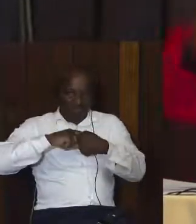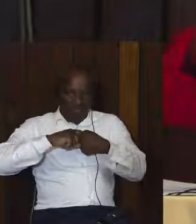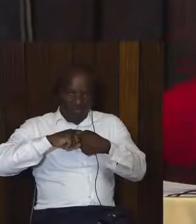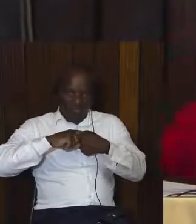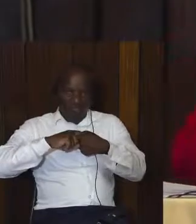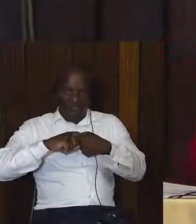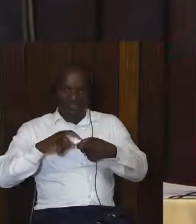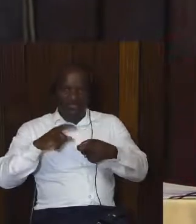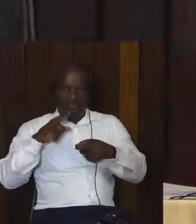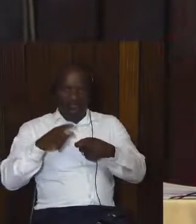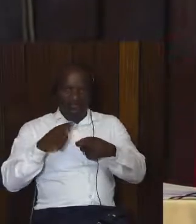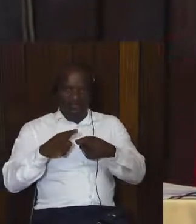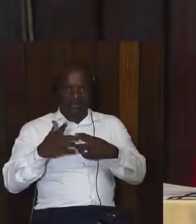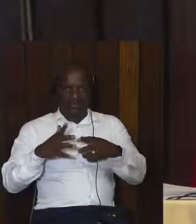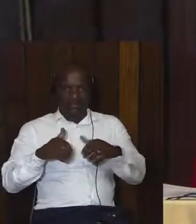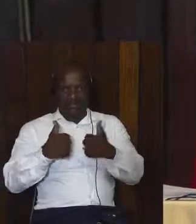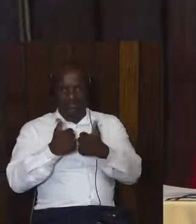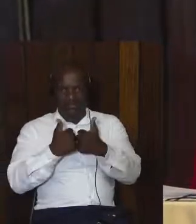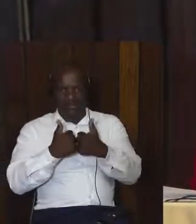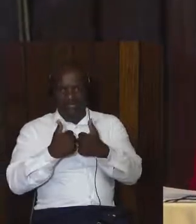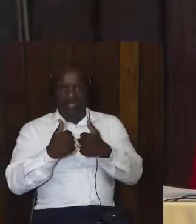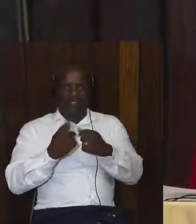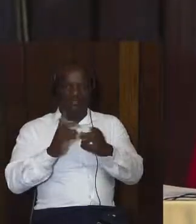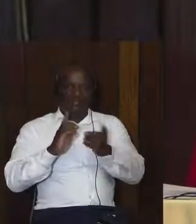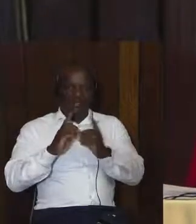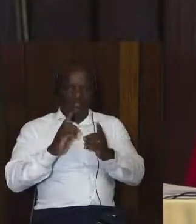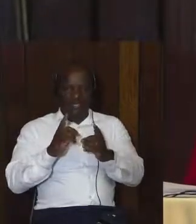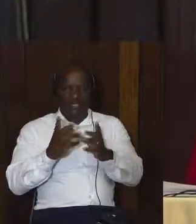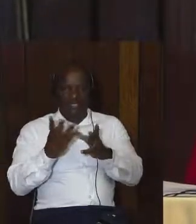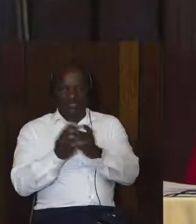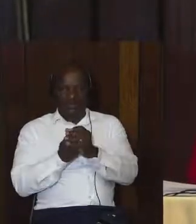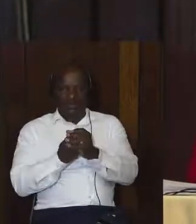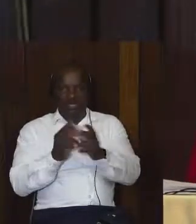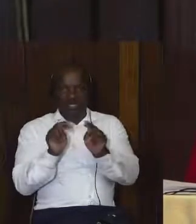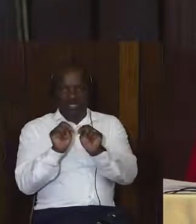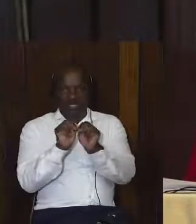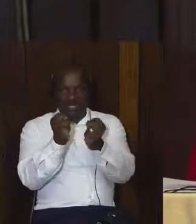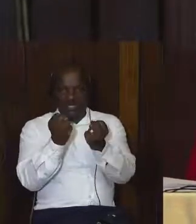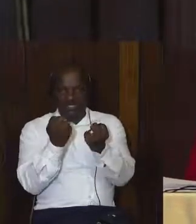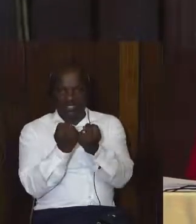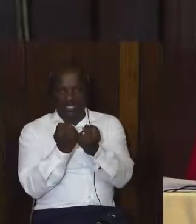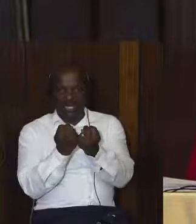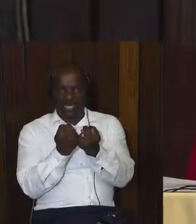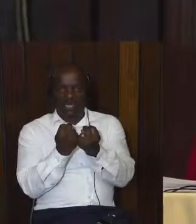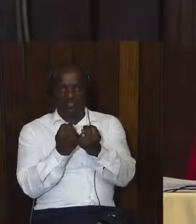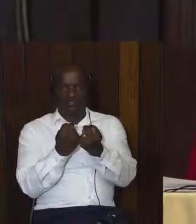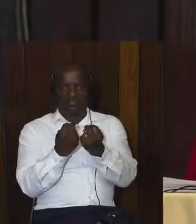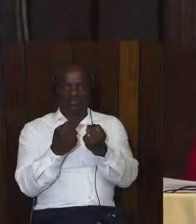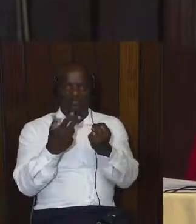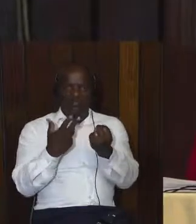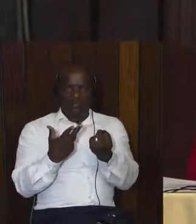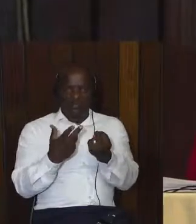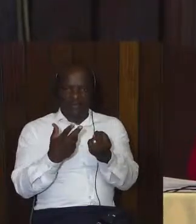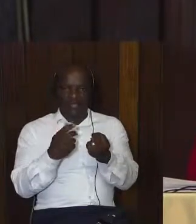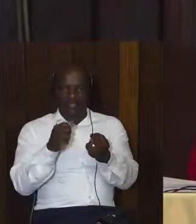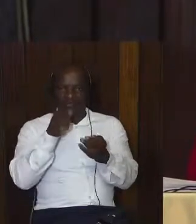needed concurrency with national. Now we are told the national minister wrote a